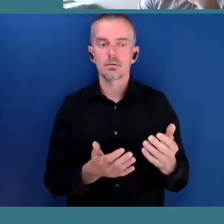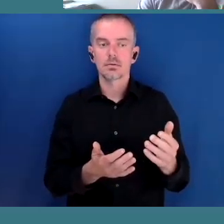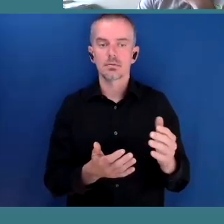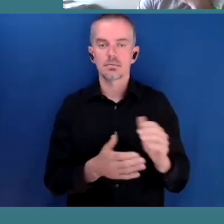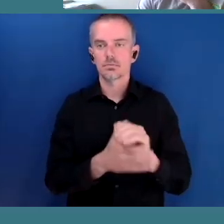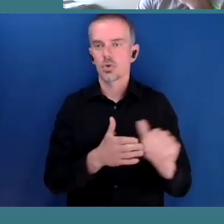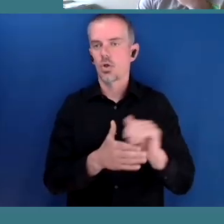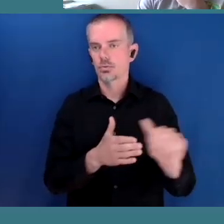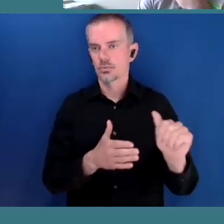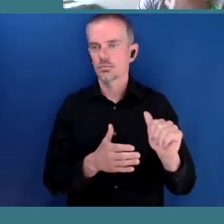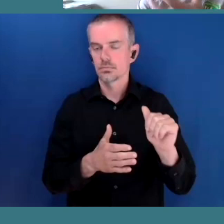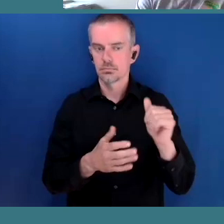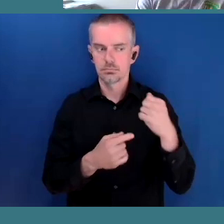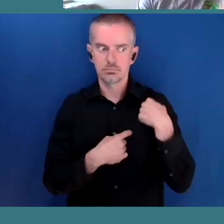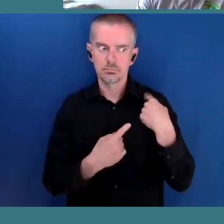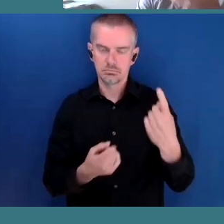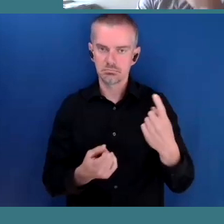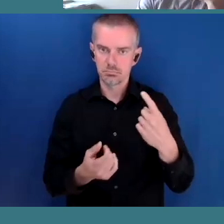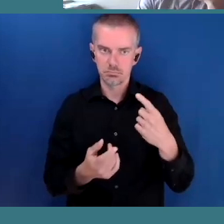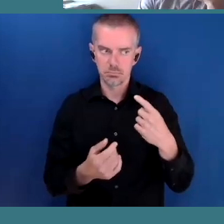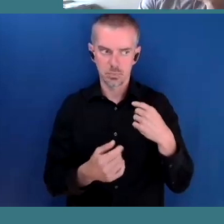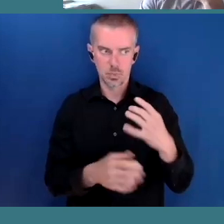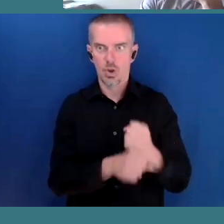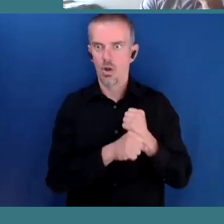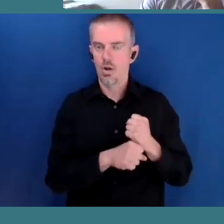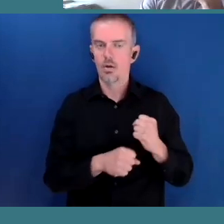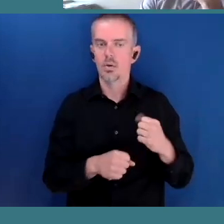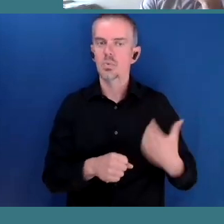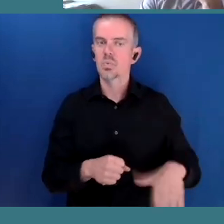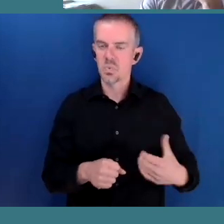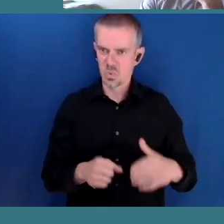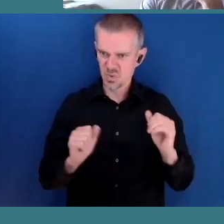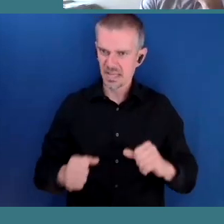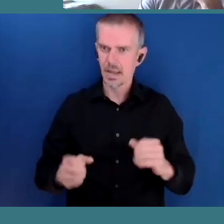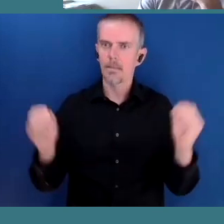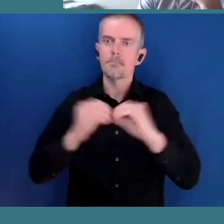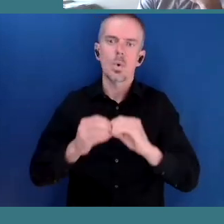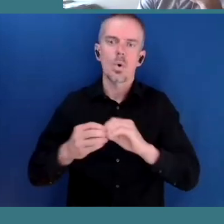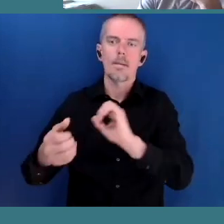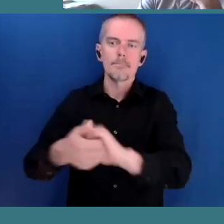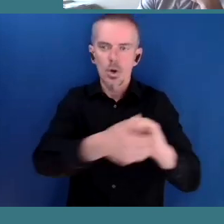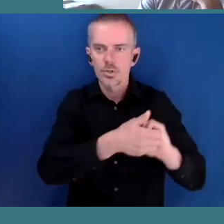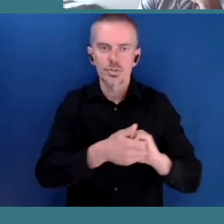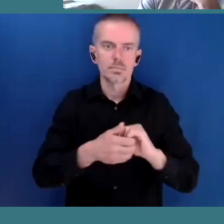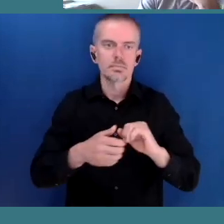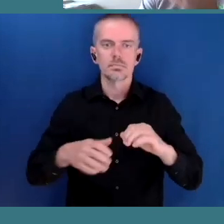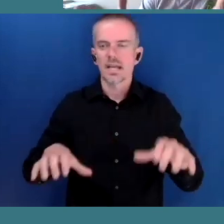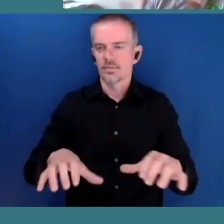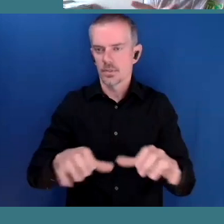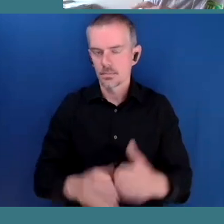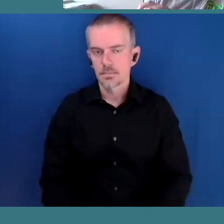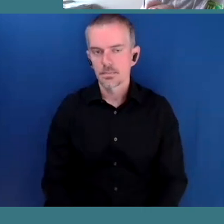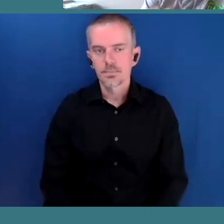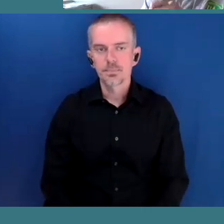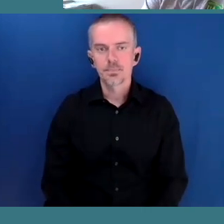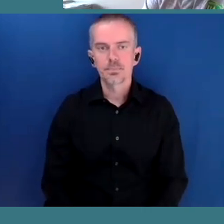dollars that we've seen has allowed us to expand our partnership capacity and opportunities. And so